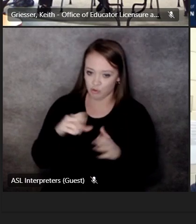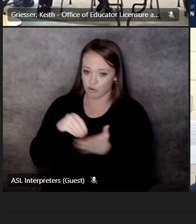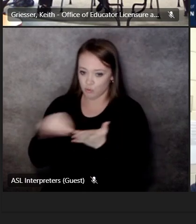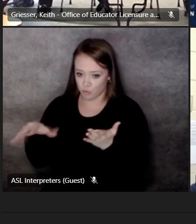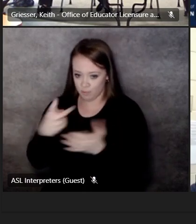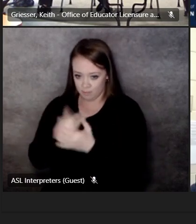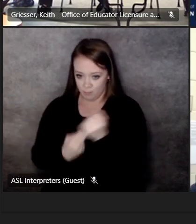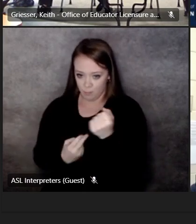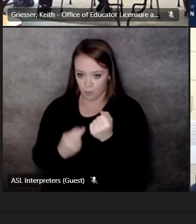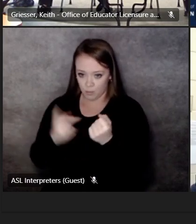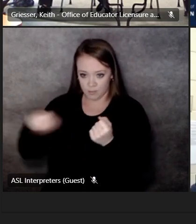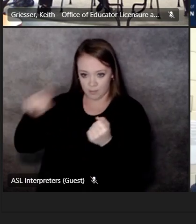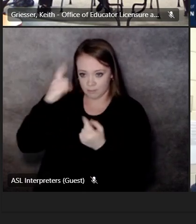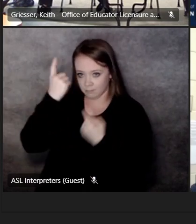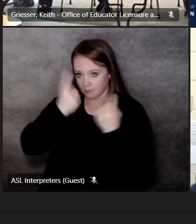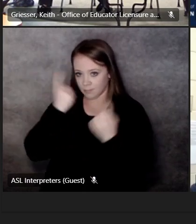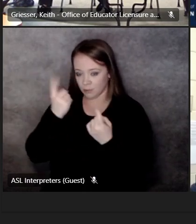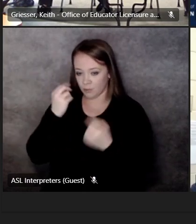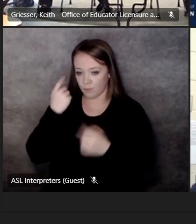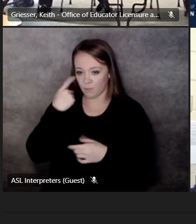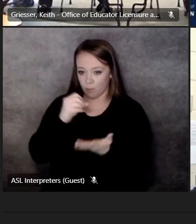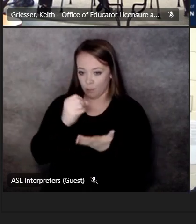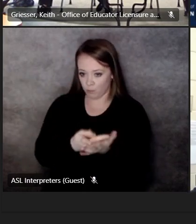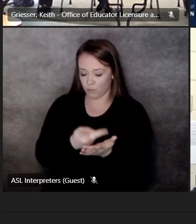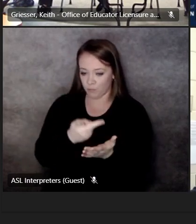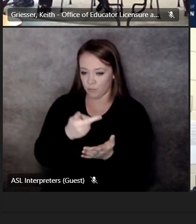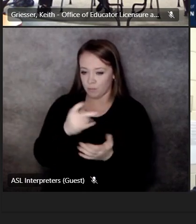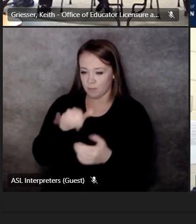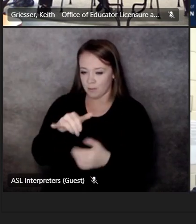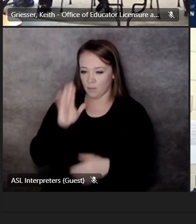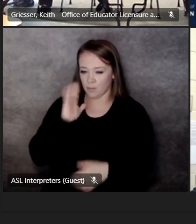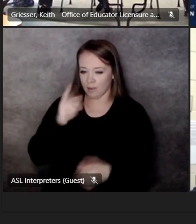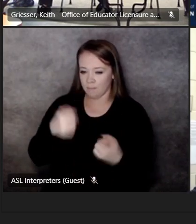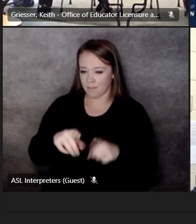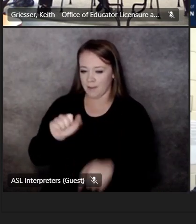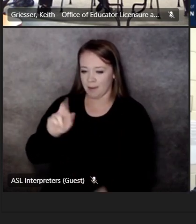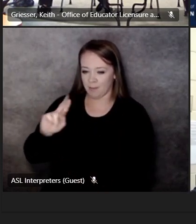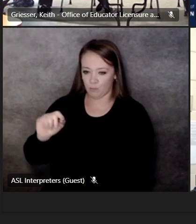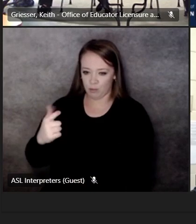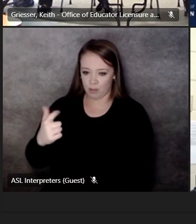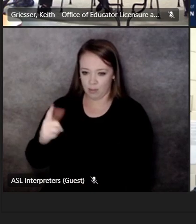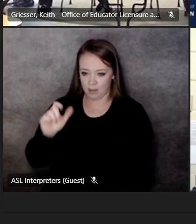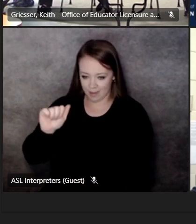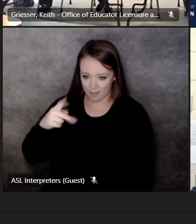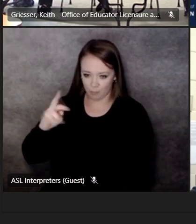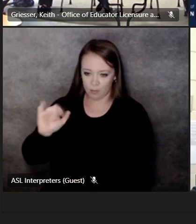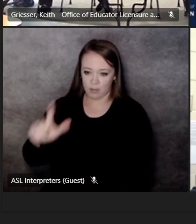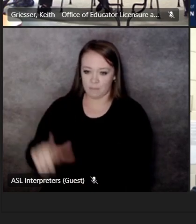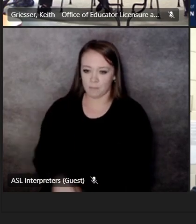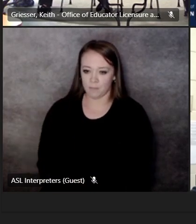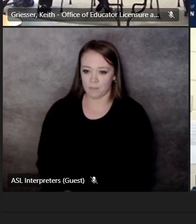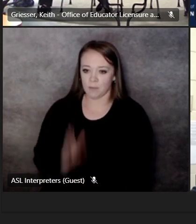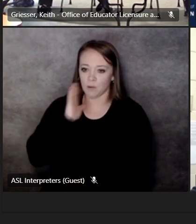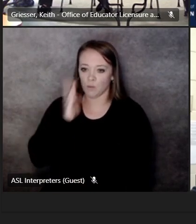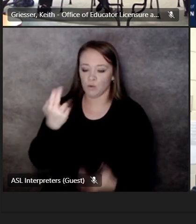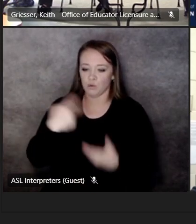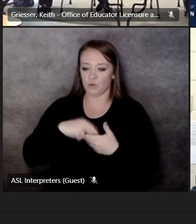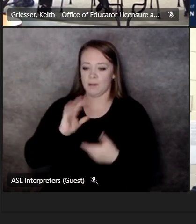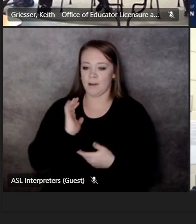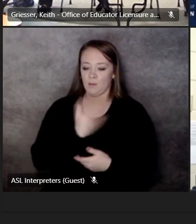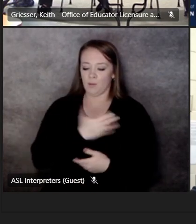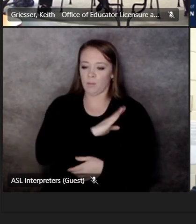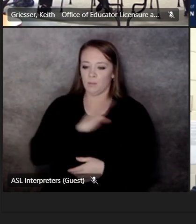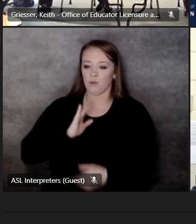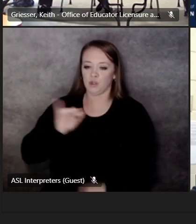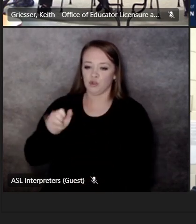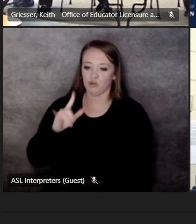for approval in April. And then, as I said, those new members will officially join us July 1st. So the time commitment,